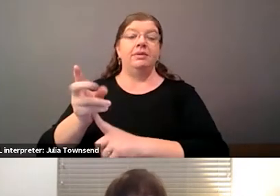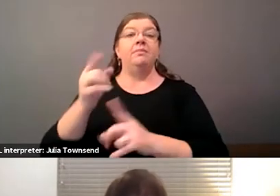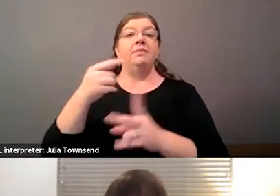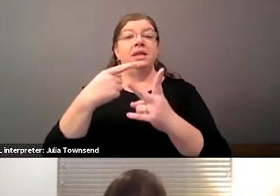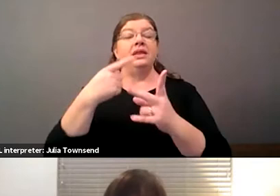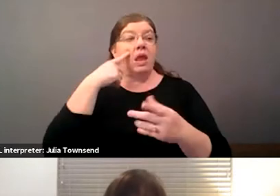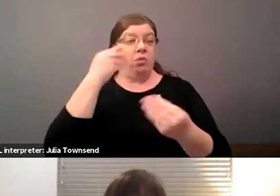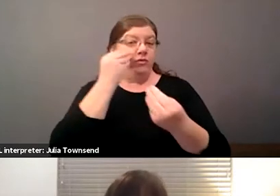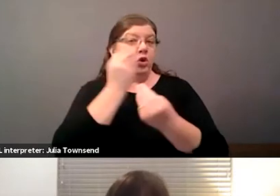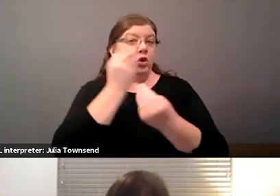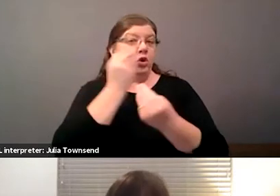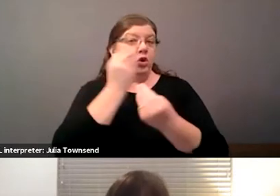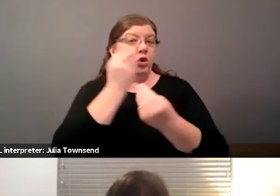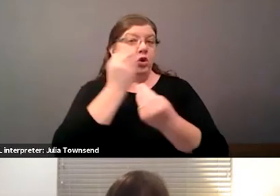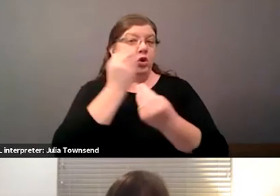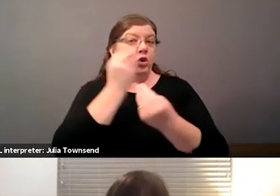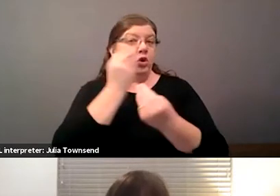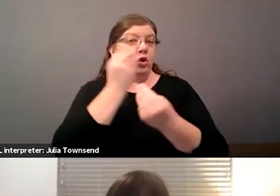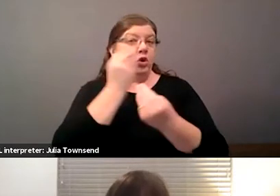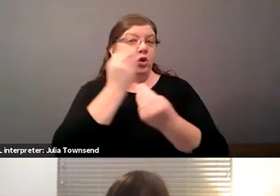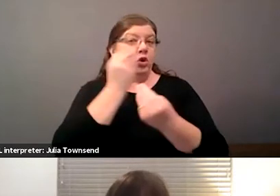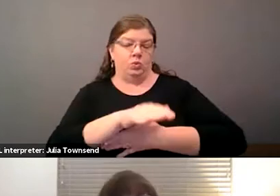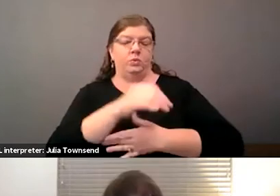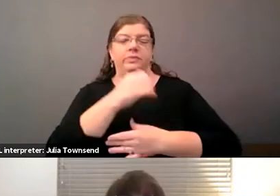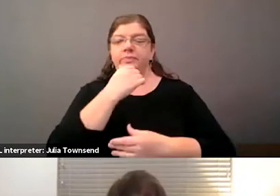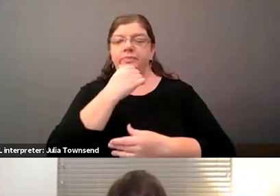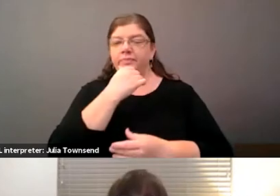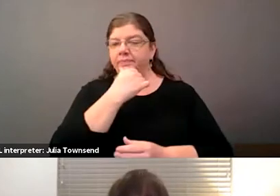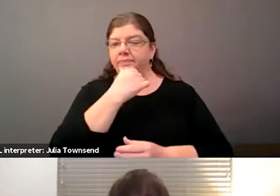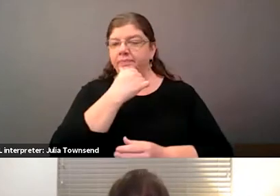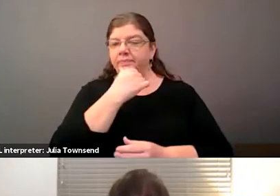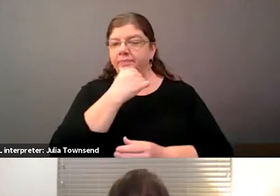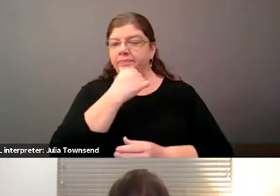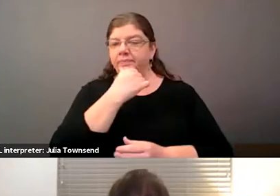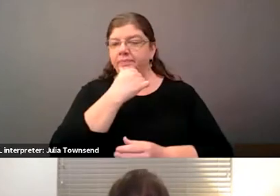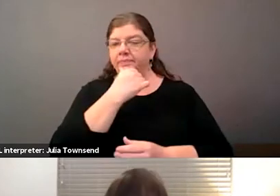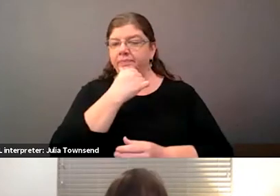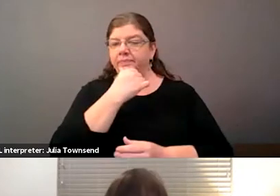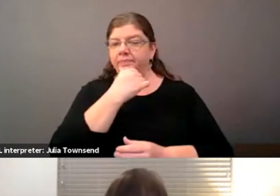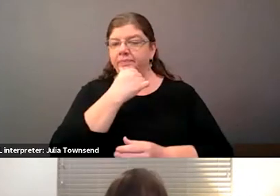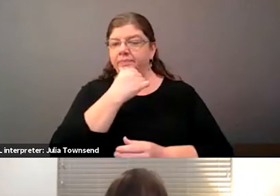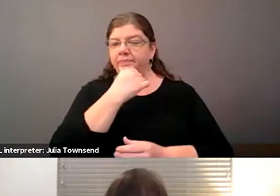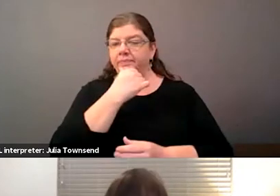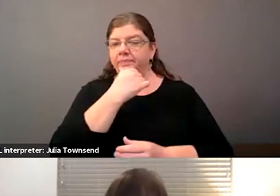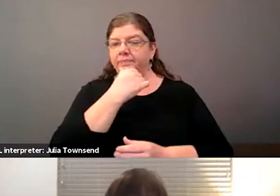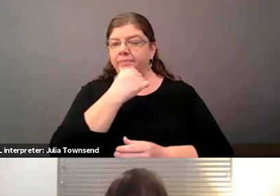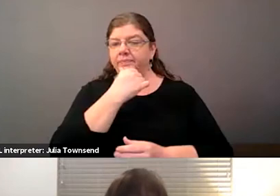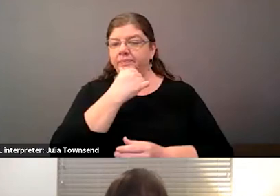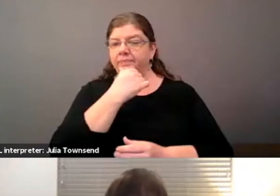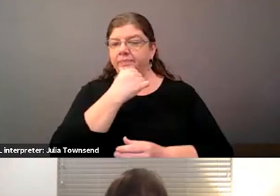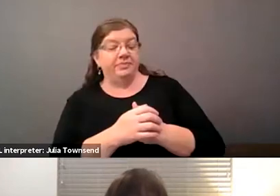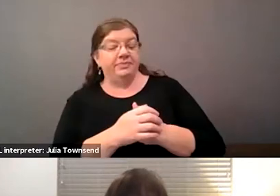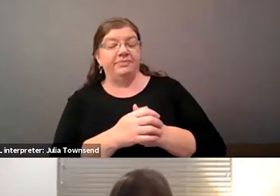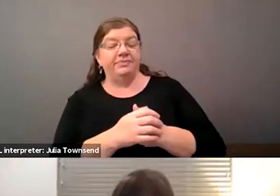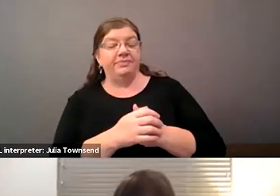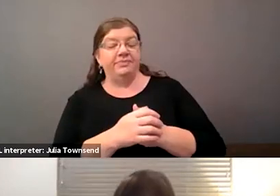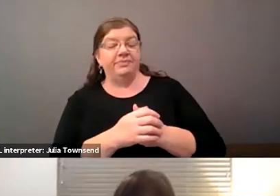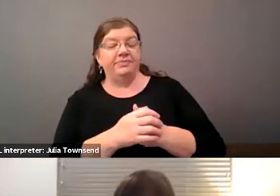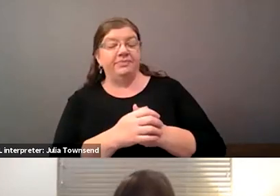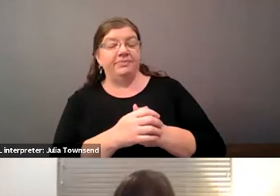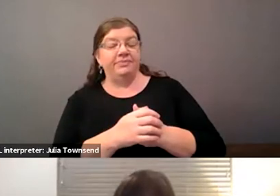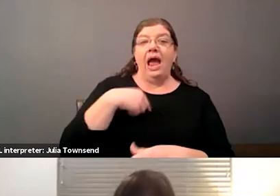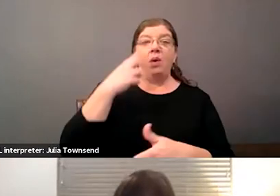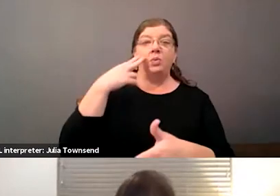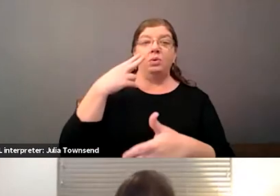this earlier this go for it miss trujillo that's correct um i will name the